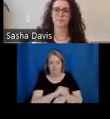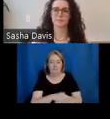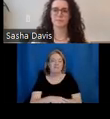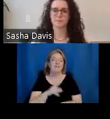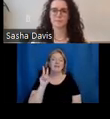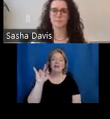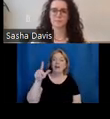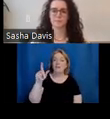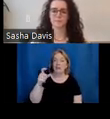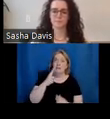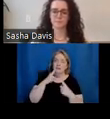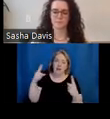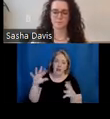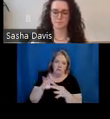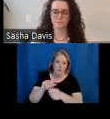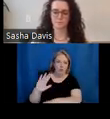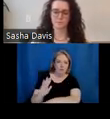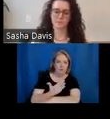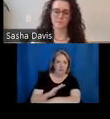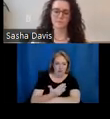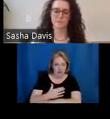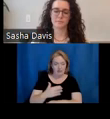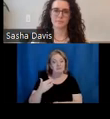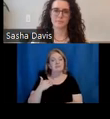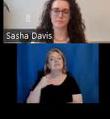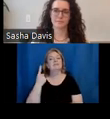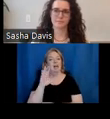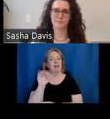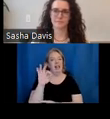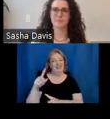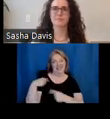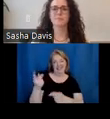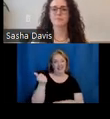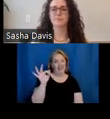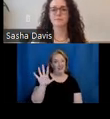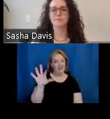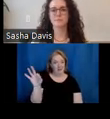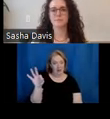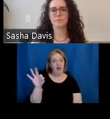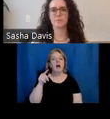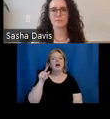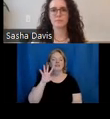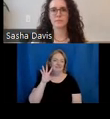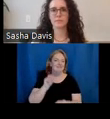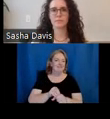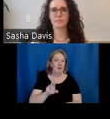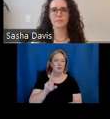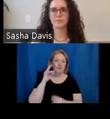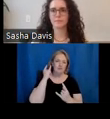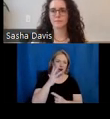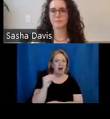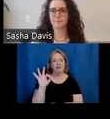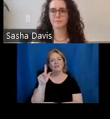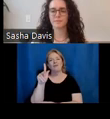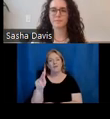thriving music scene, and Cafe Wa, opened since 1959, is part of rock and folk music history. Jimi